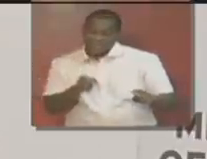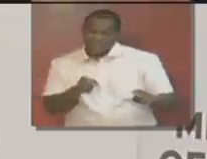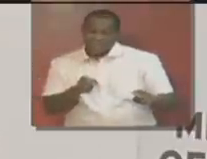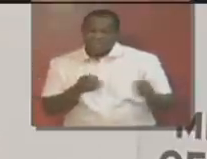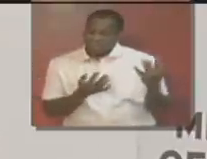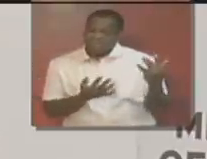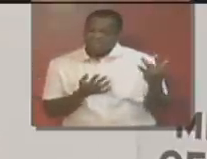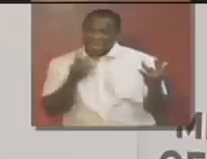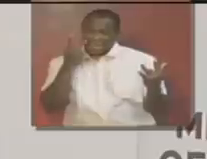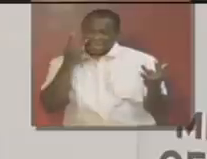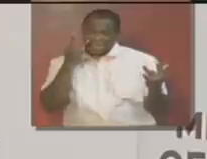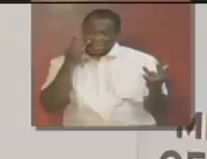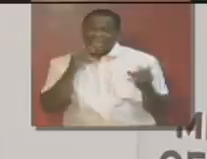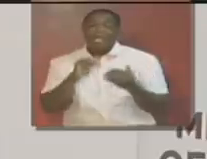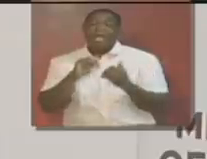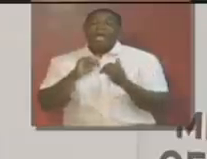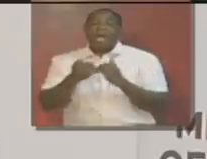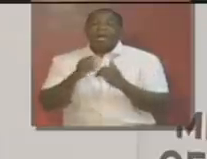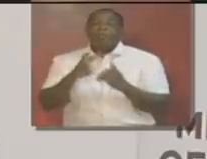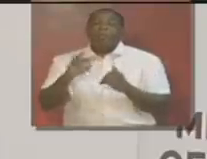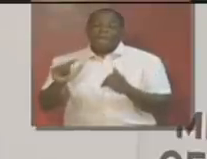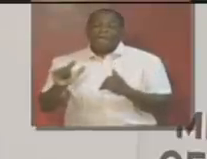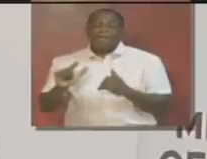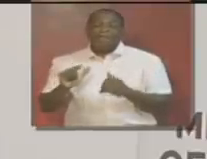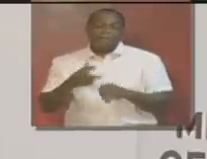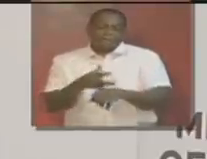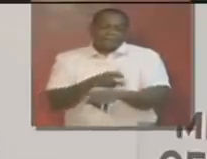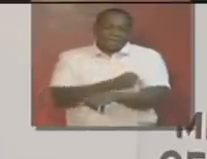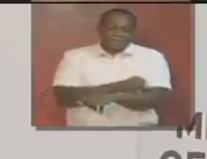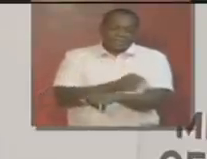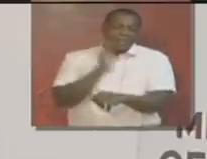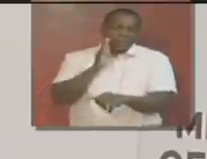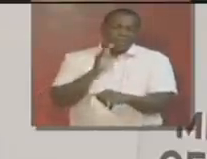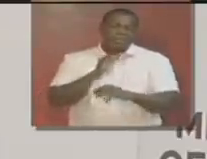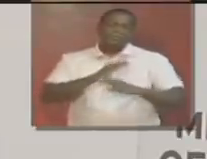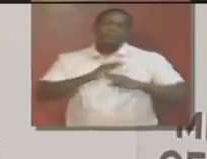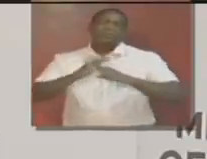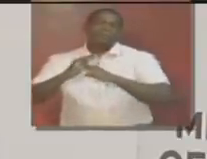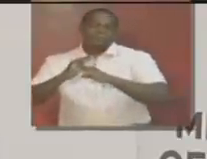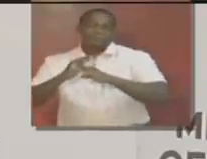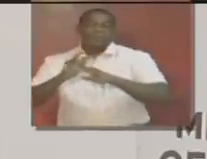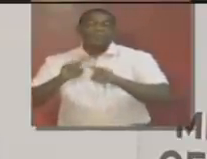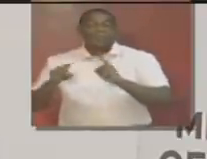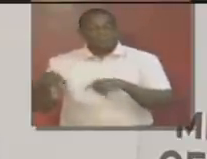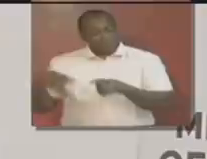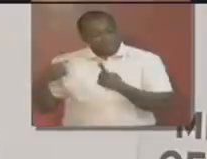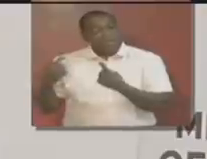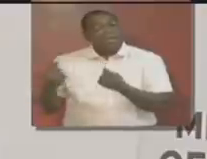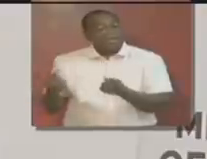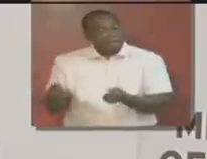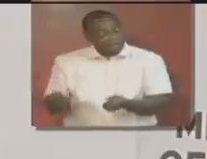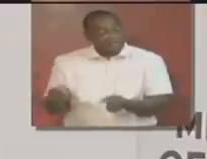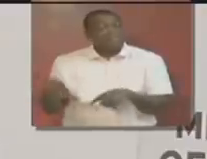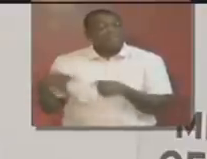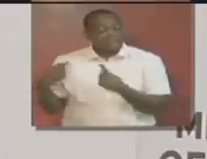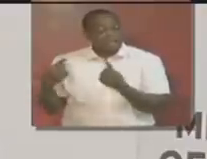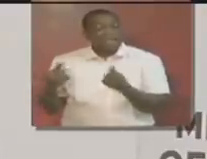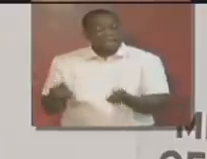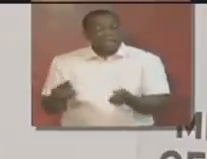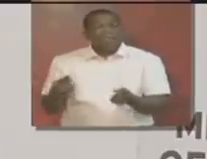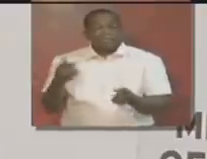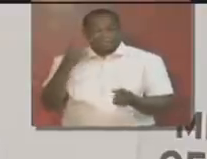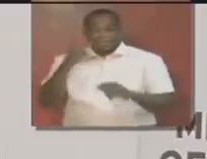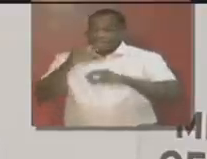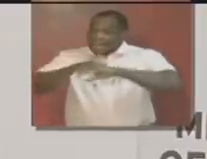tell as the vaccine as the COVID virus mutates further. But so far, with regards to even some of the UK strains and